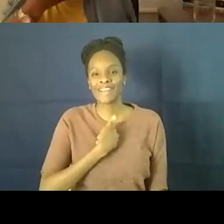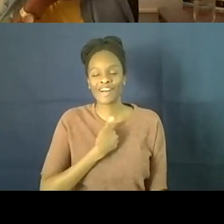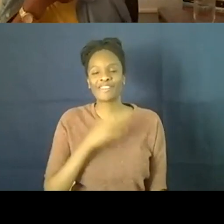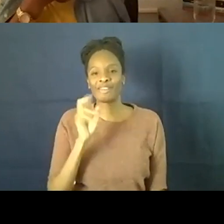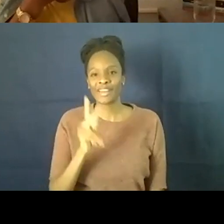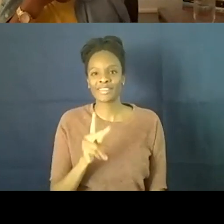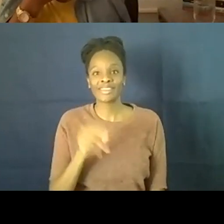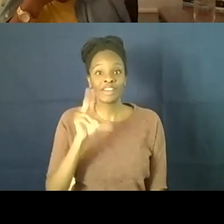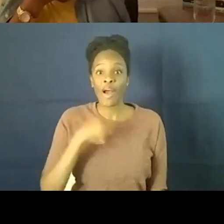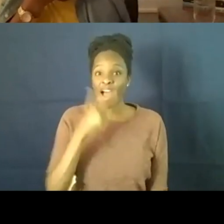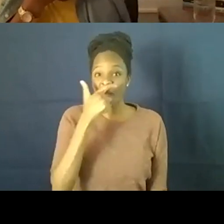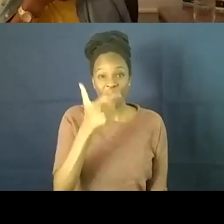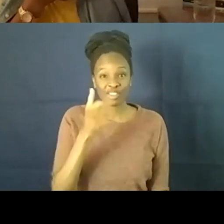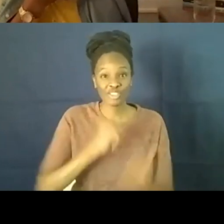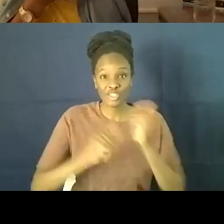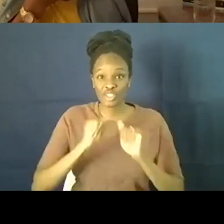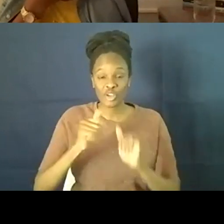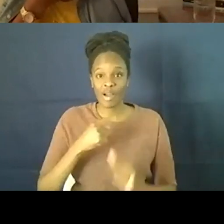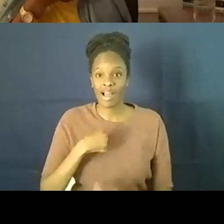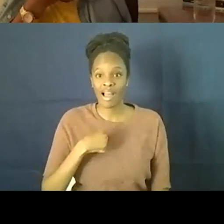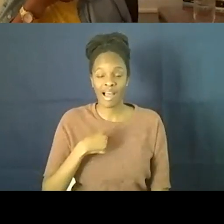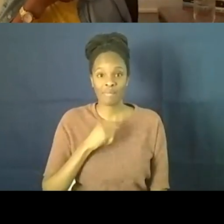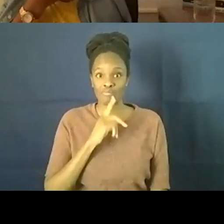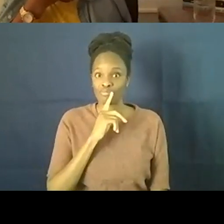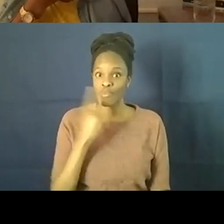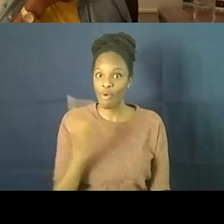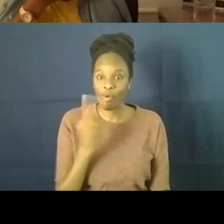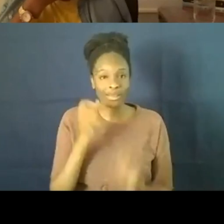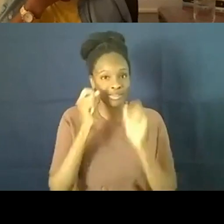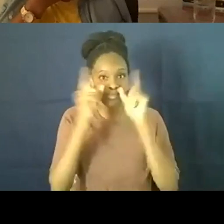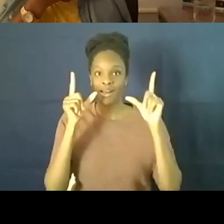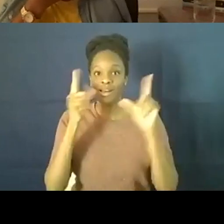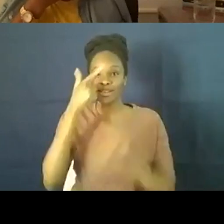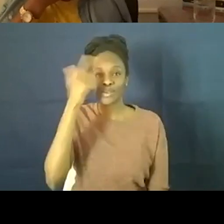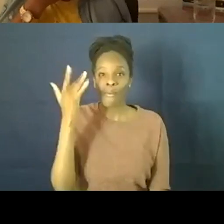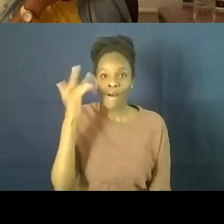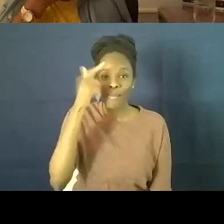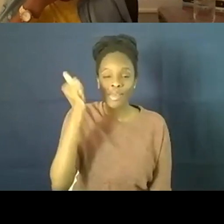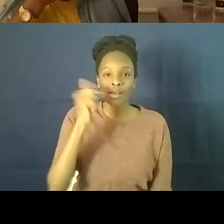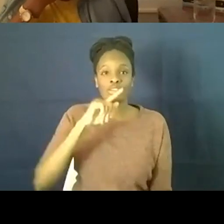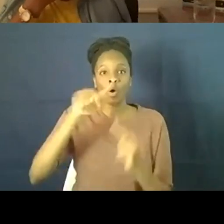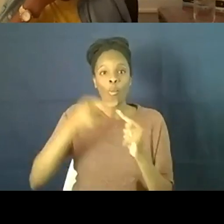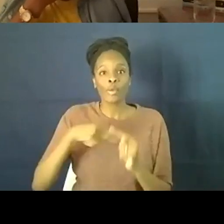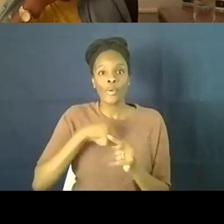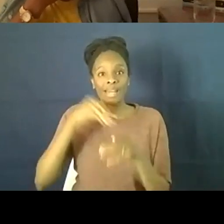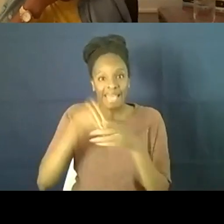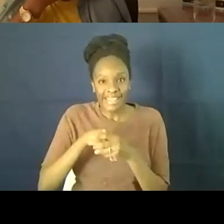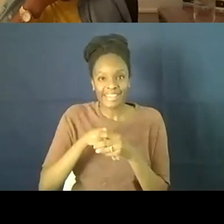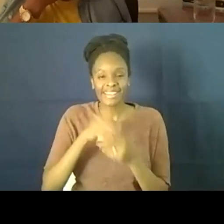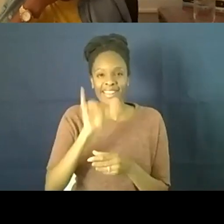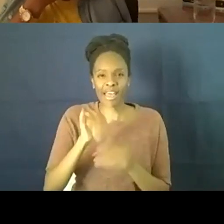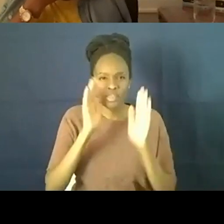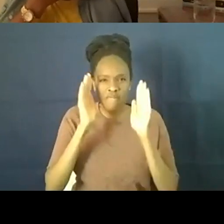No, I watched the show back and I'm constantly surprised by it because like, you know, when we're in it, the focus is very narrow